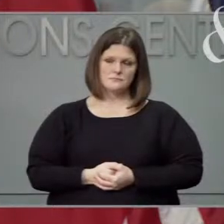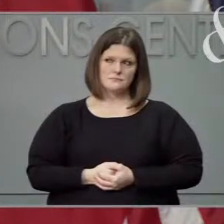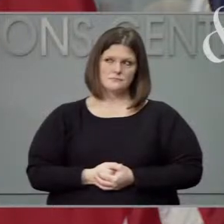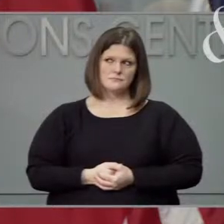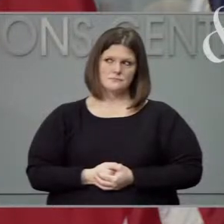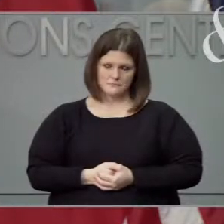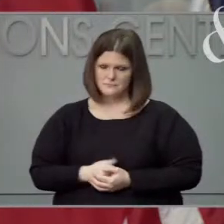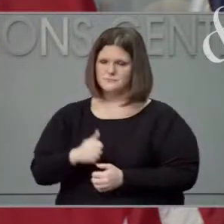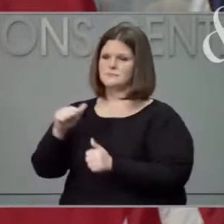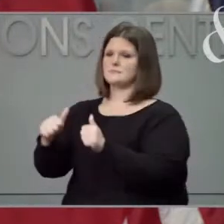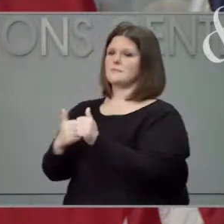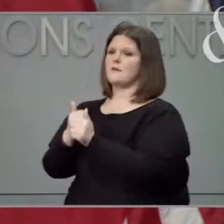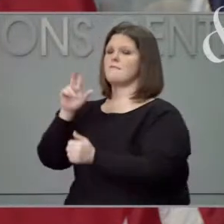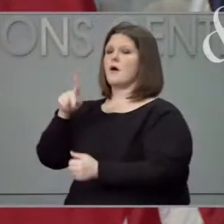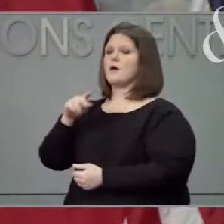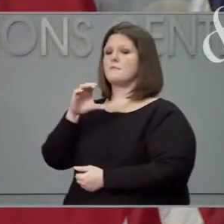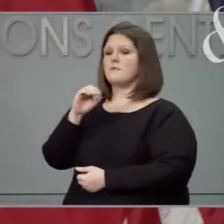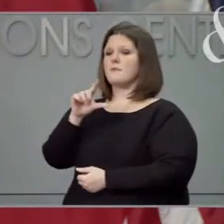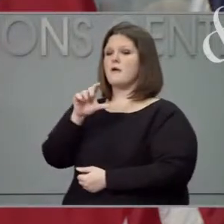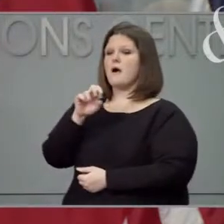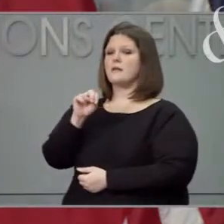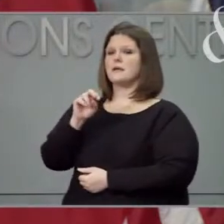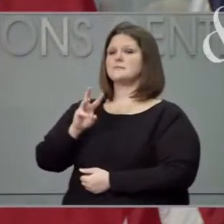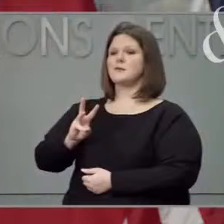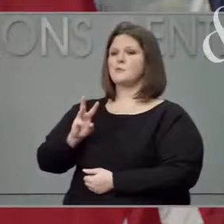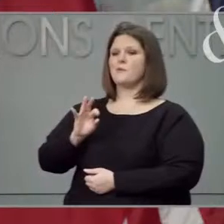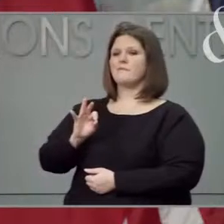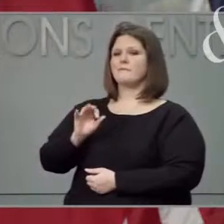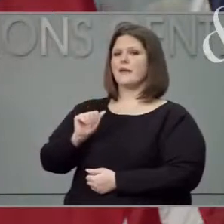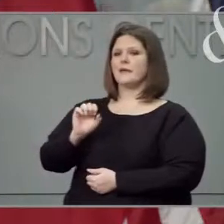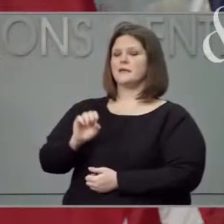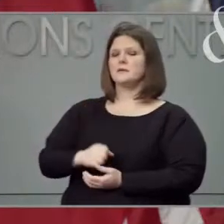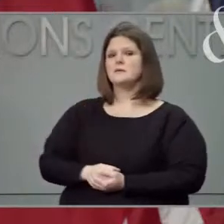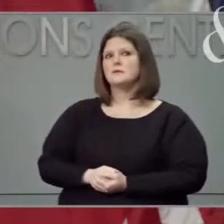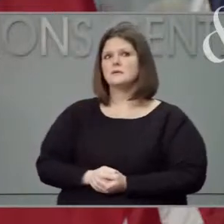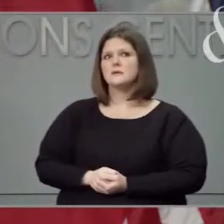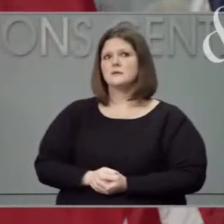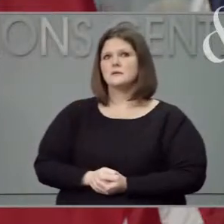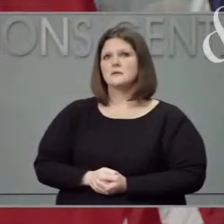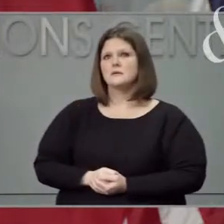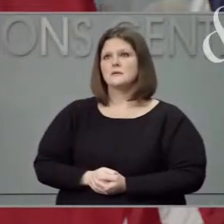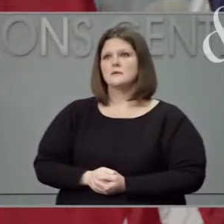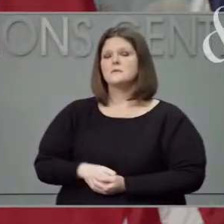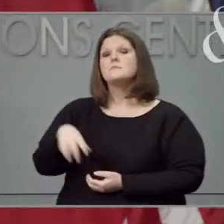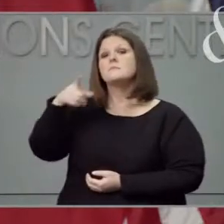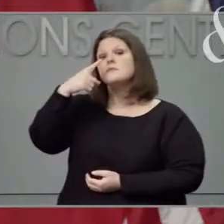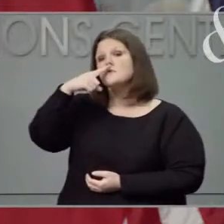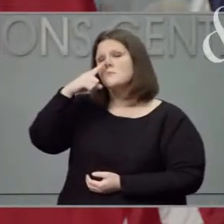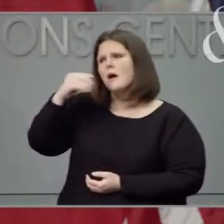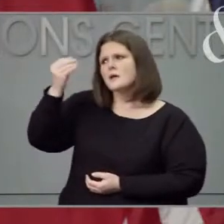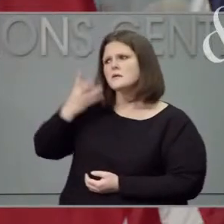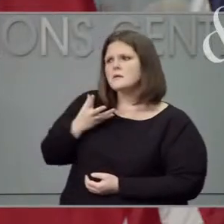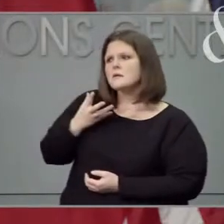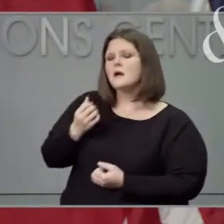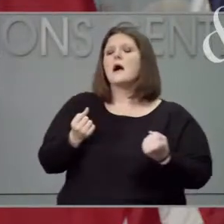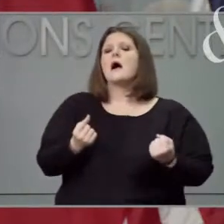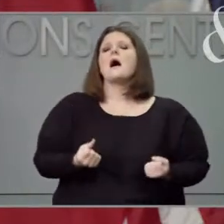We have a follow-up from Colleen Harry with WFAE. Can you tell me how many North Carolinians